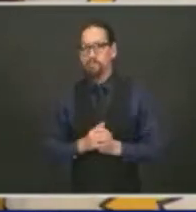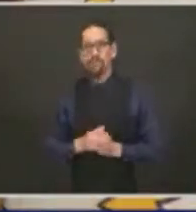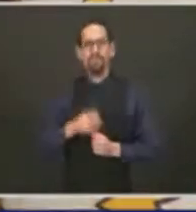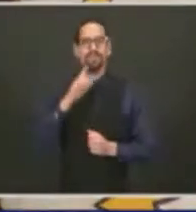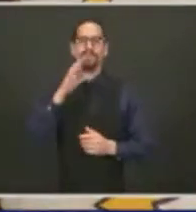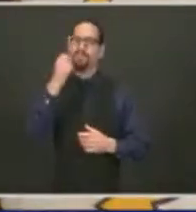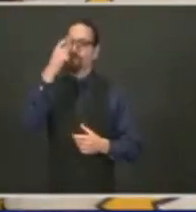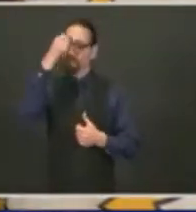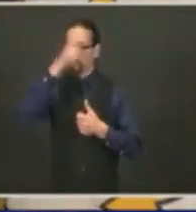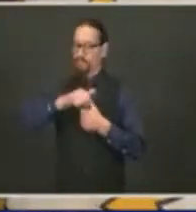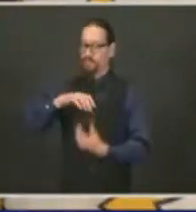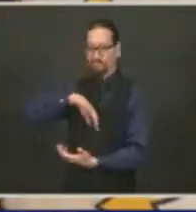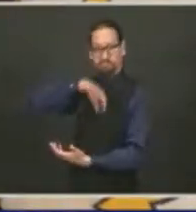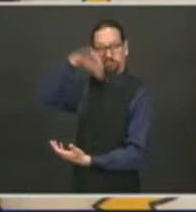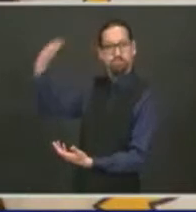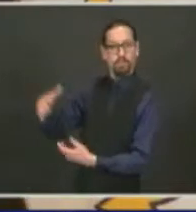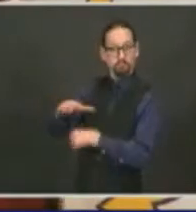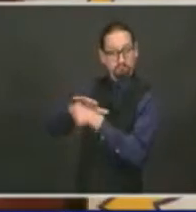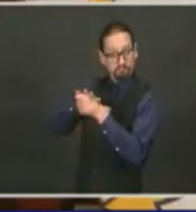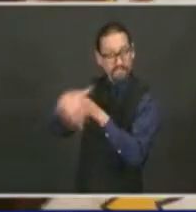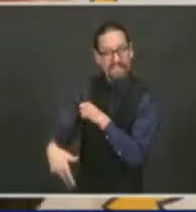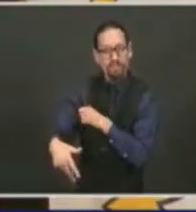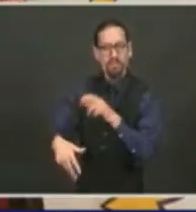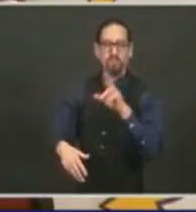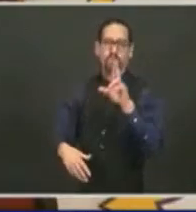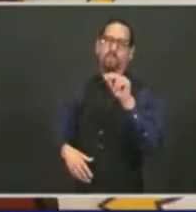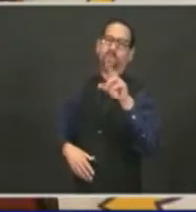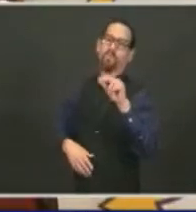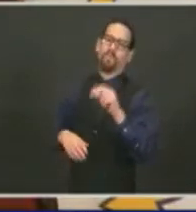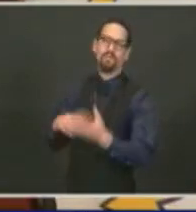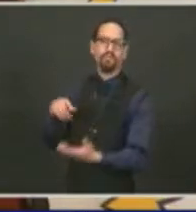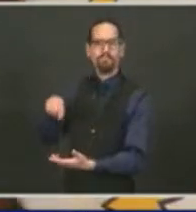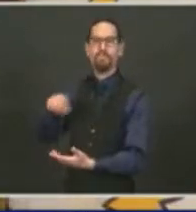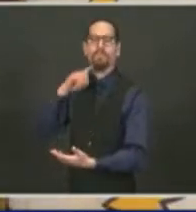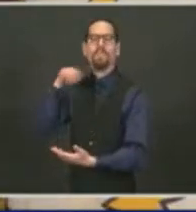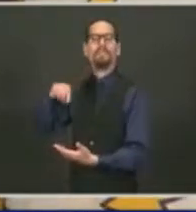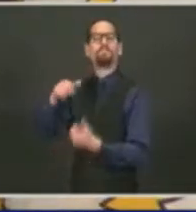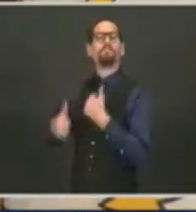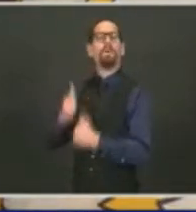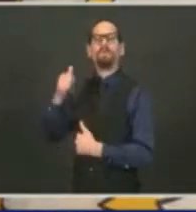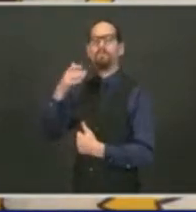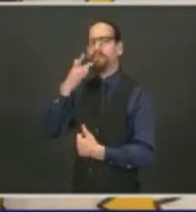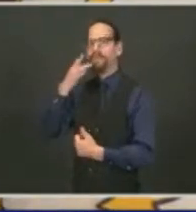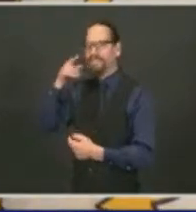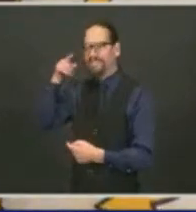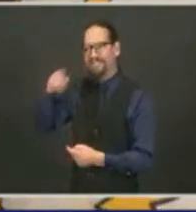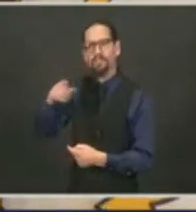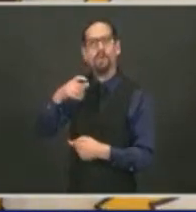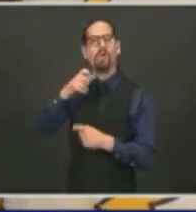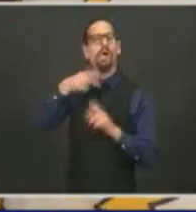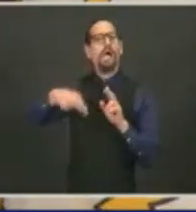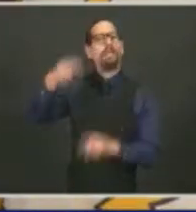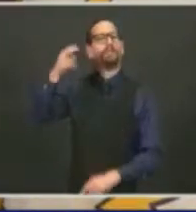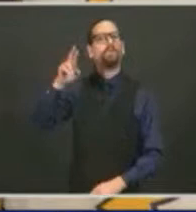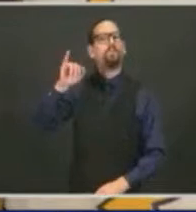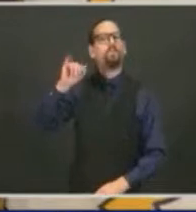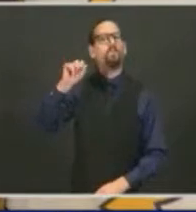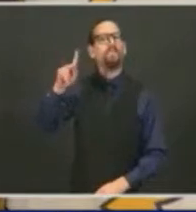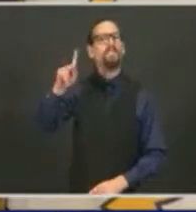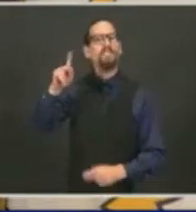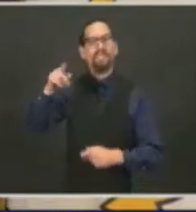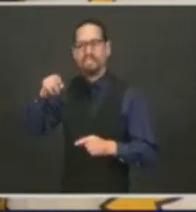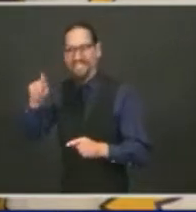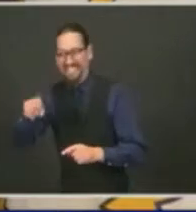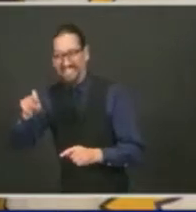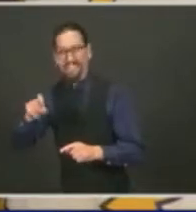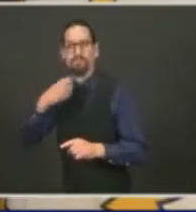want to get it to the high-risk people. Nursing home residents, we've got a special allotment for them. People who live in high-density communities, in particular, I want you to